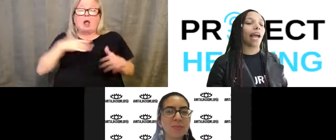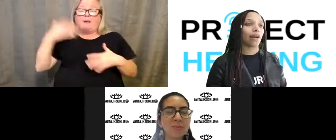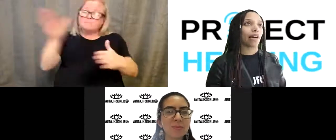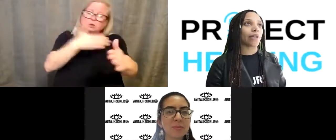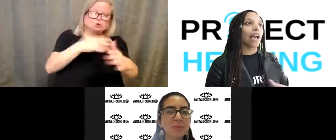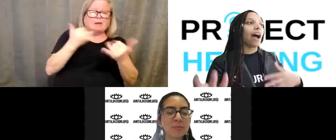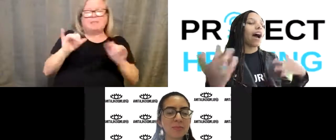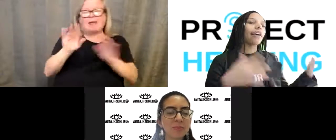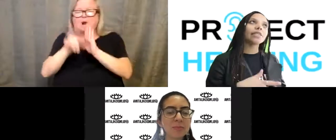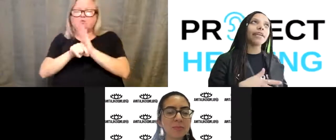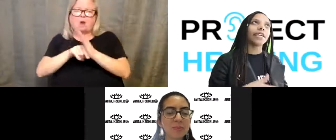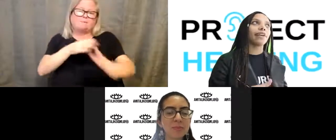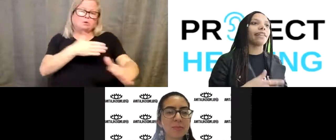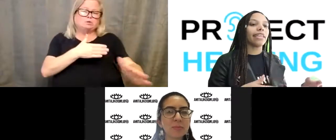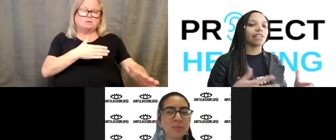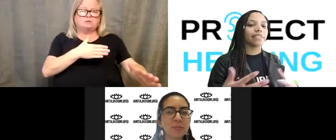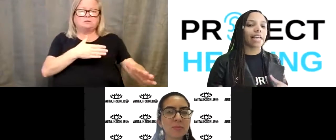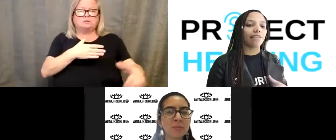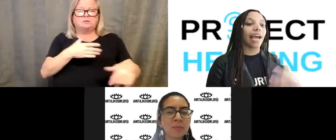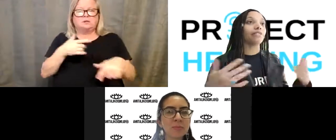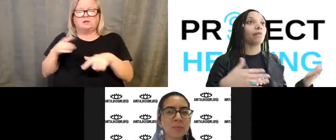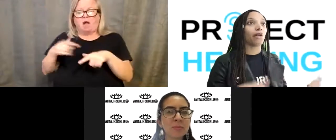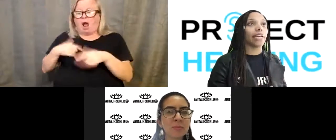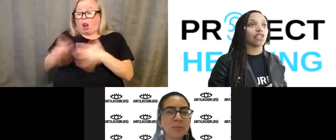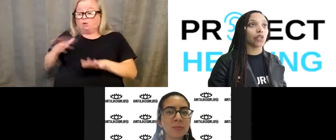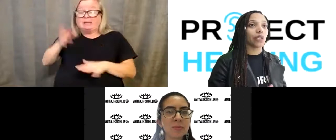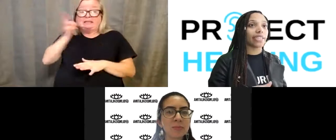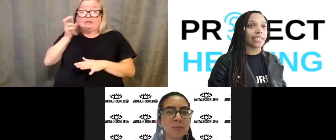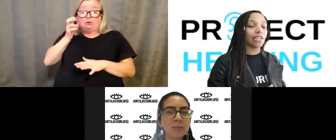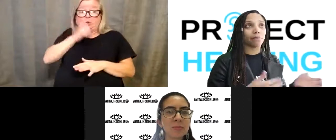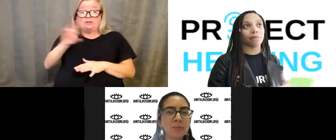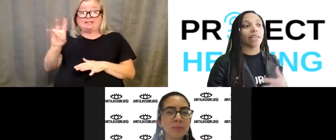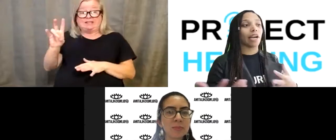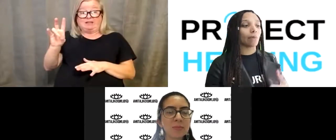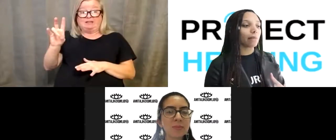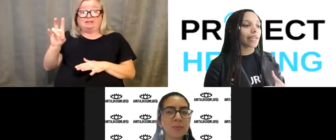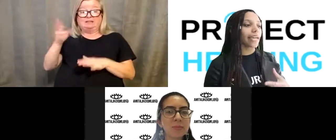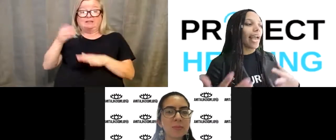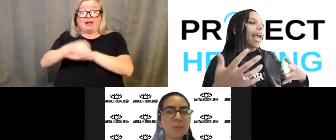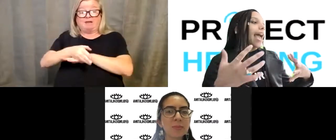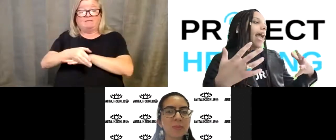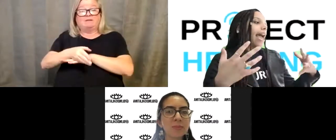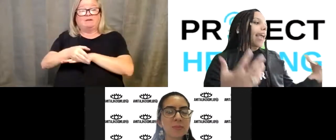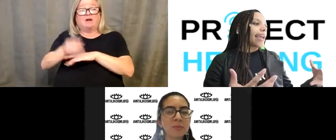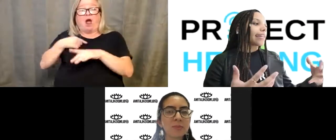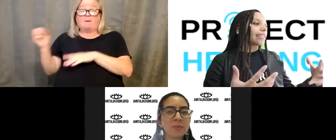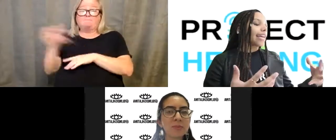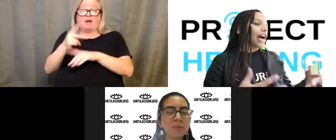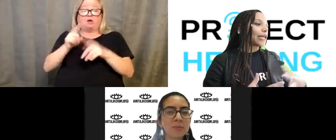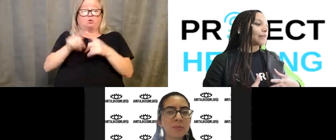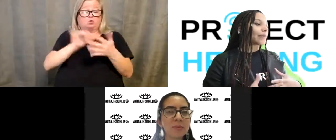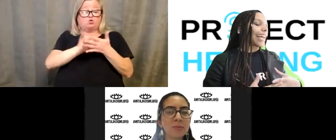in the background. I lost my hearing at the age of 7 after immigrating to New York City from the Dominican Republic.